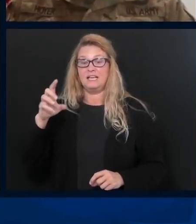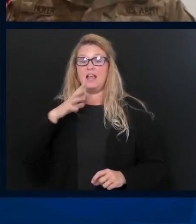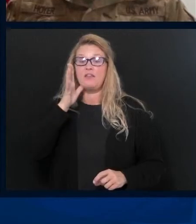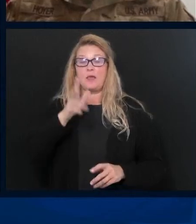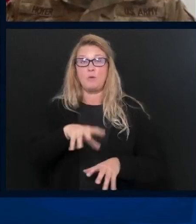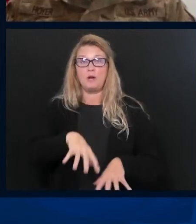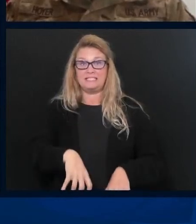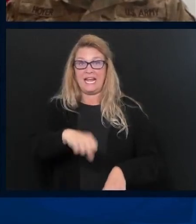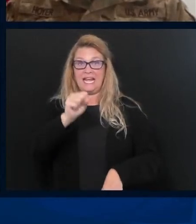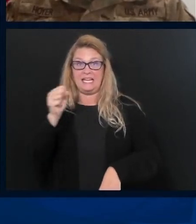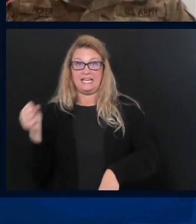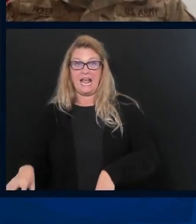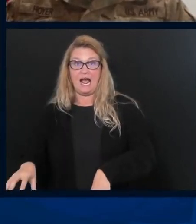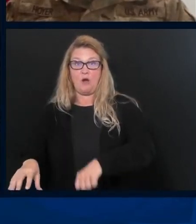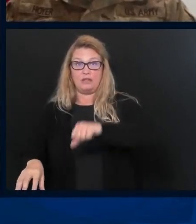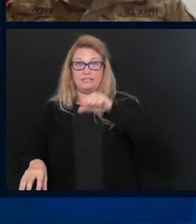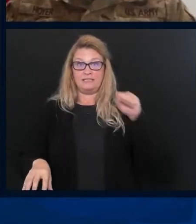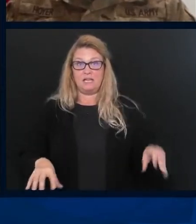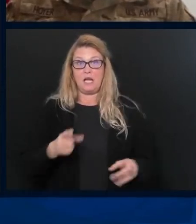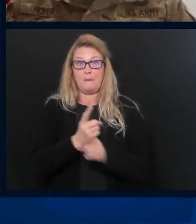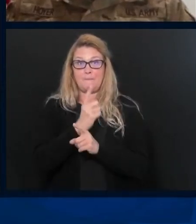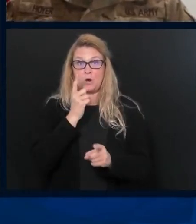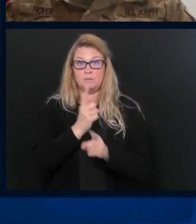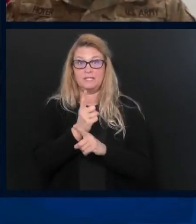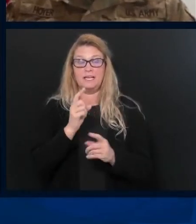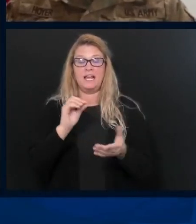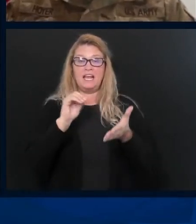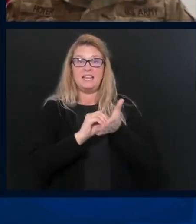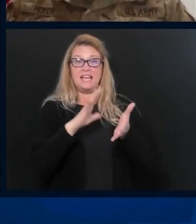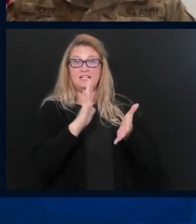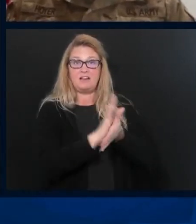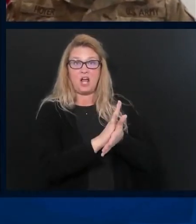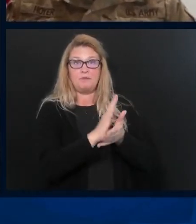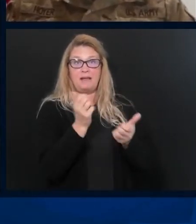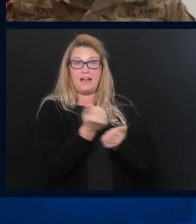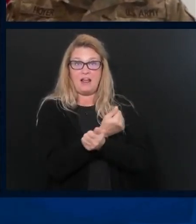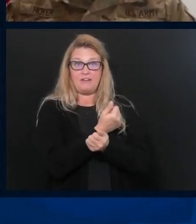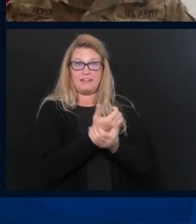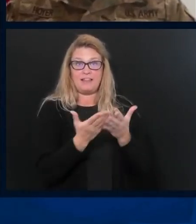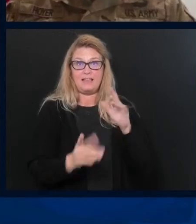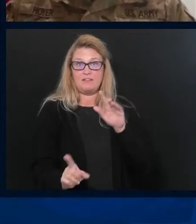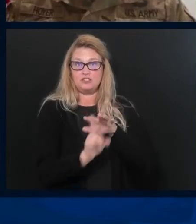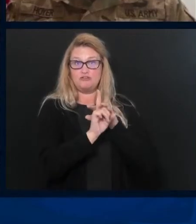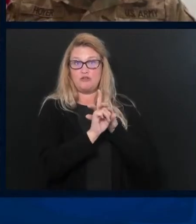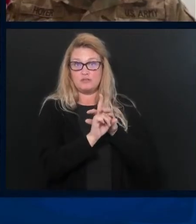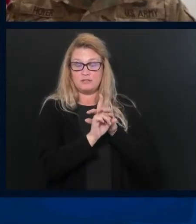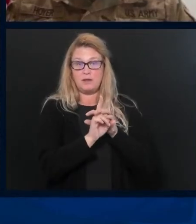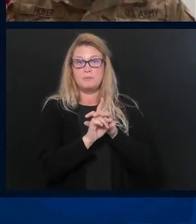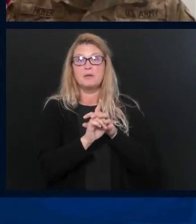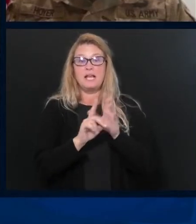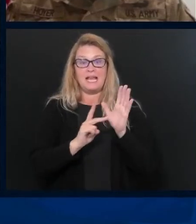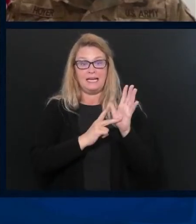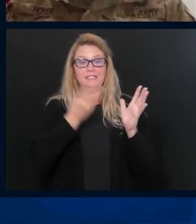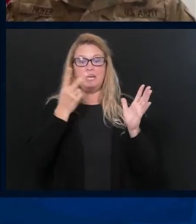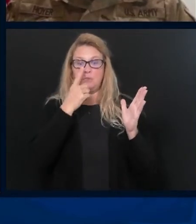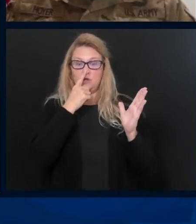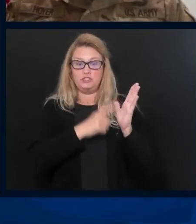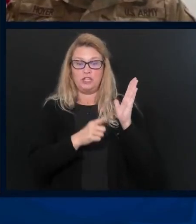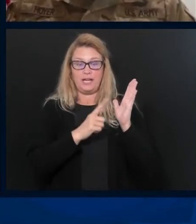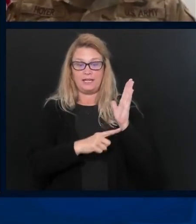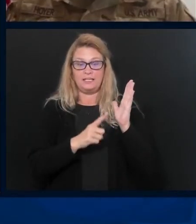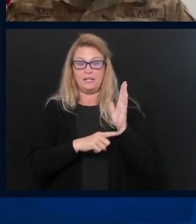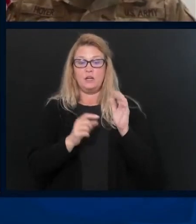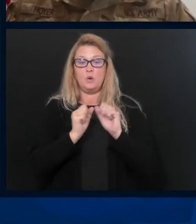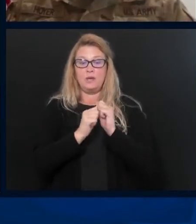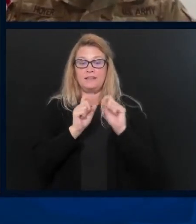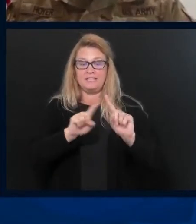appropriately. They log the items in. It's double checked by multiple members of the